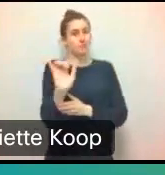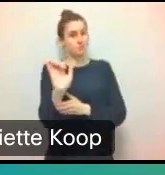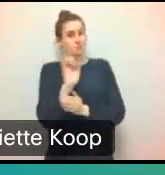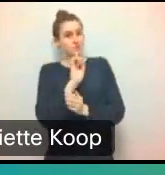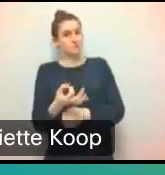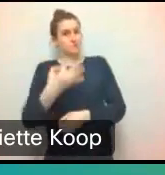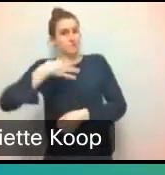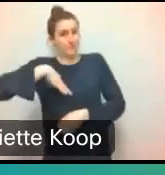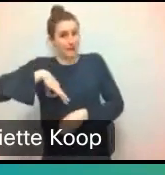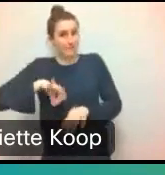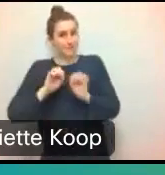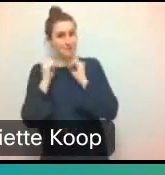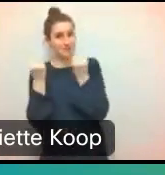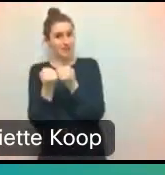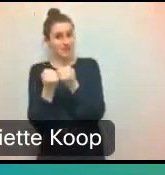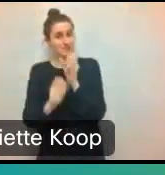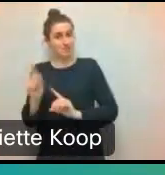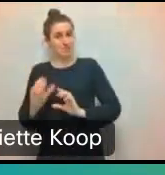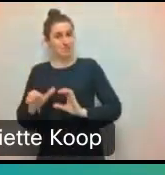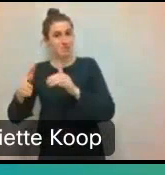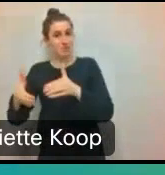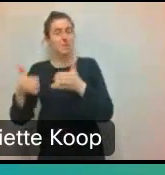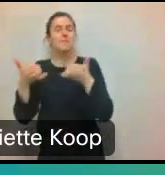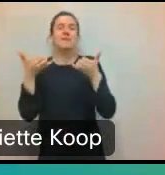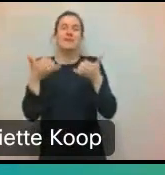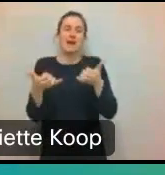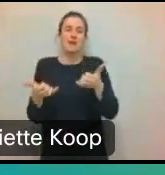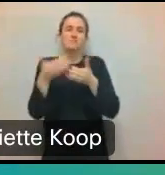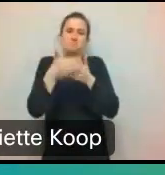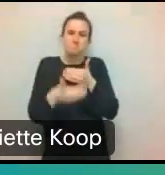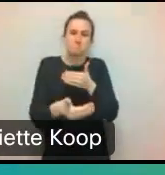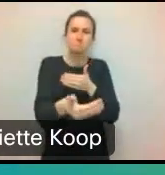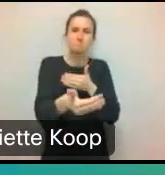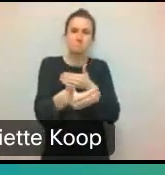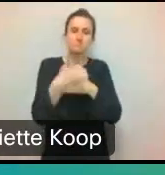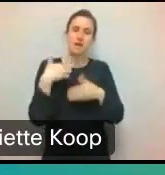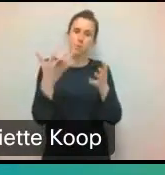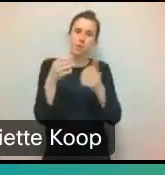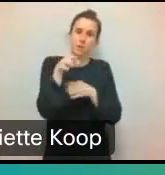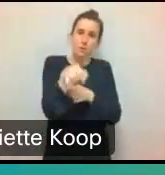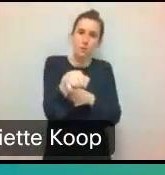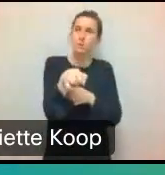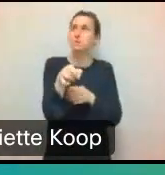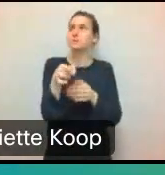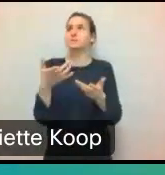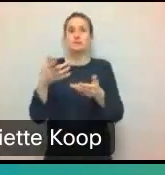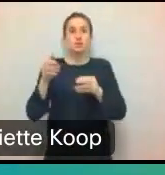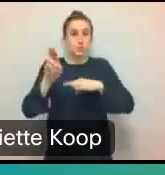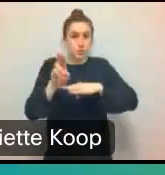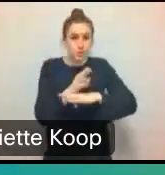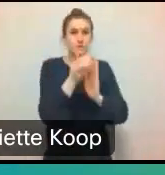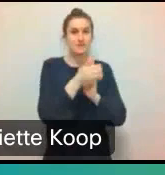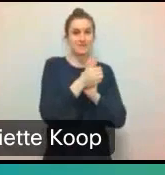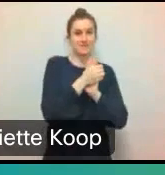for society as well. And I think our mission now going forward is to help you get those skills, not only for that A on